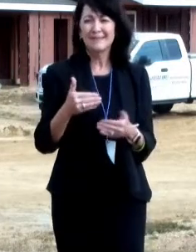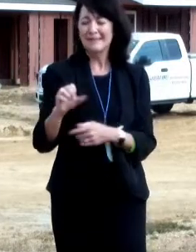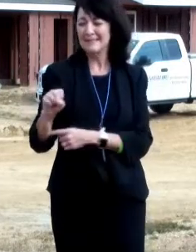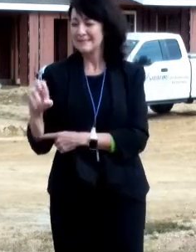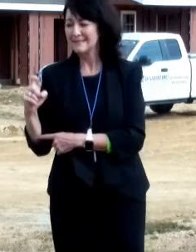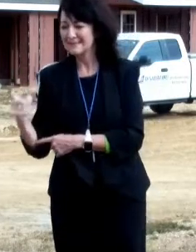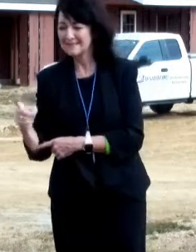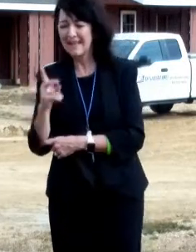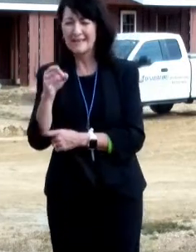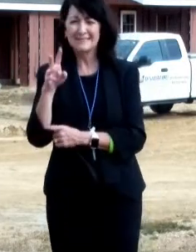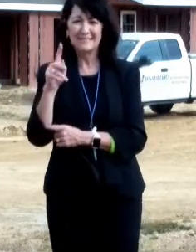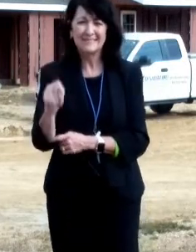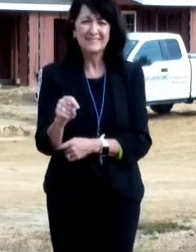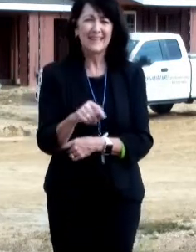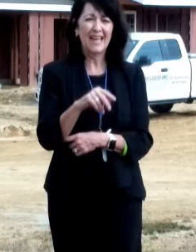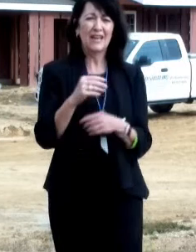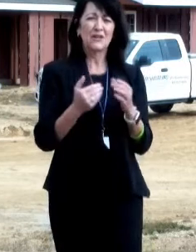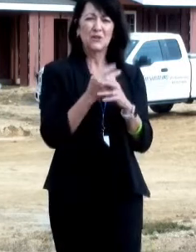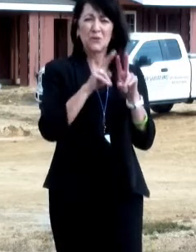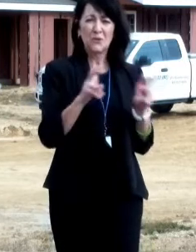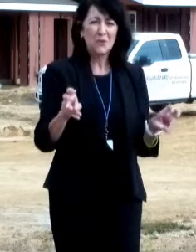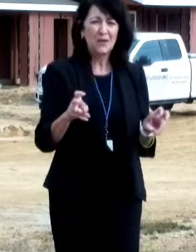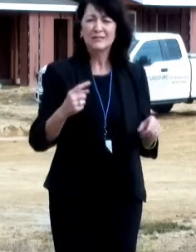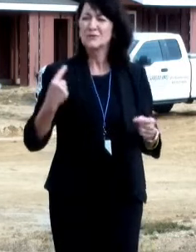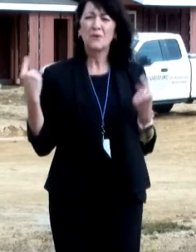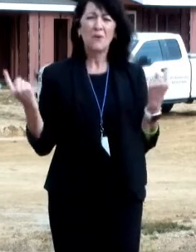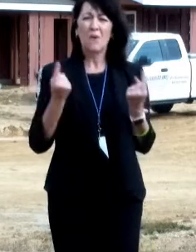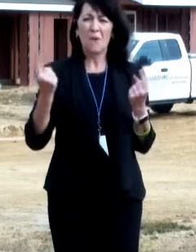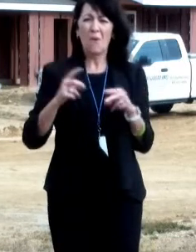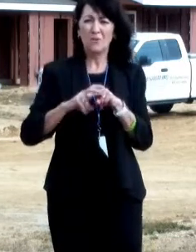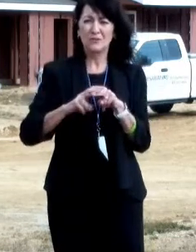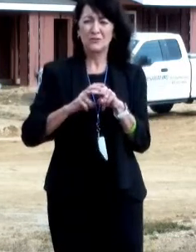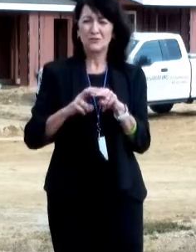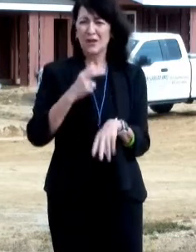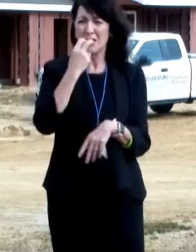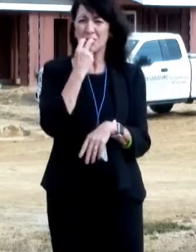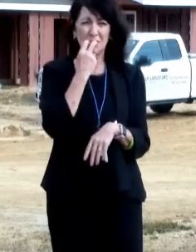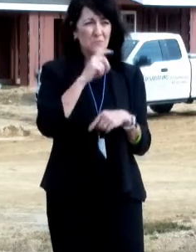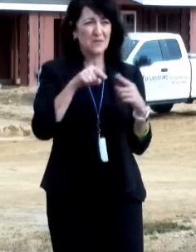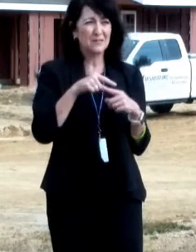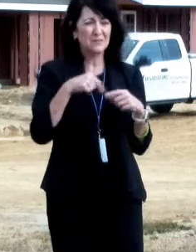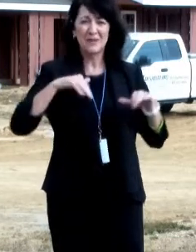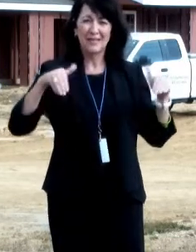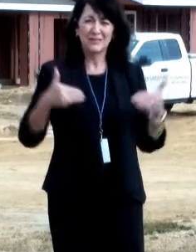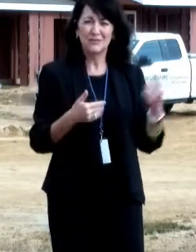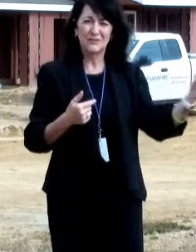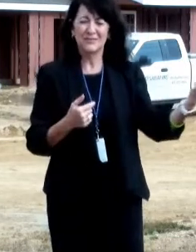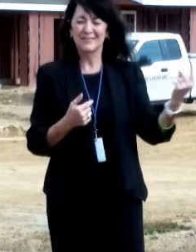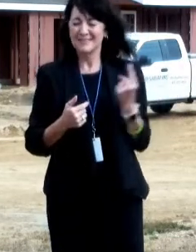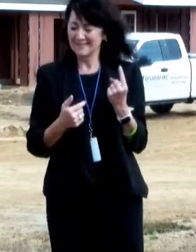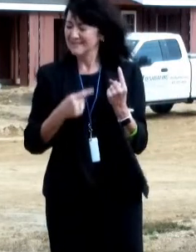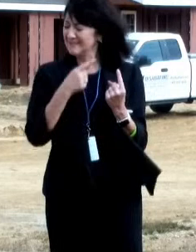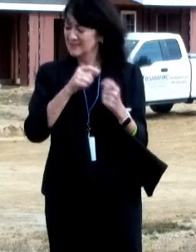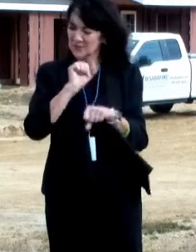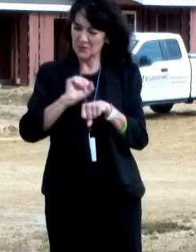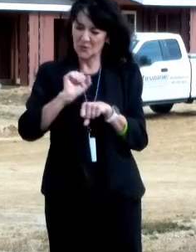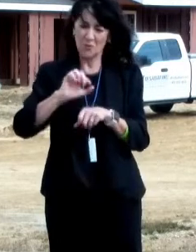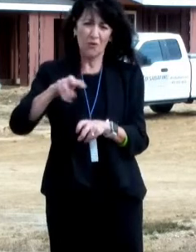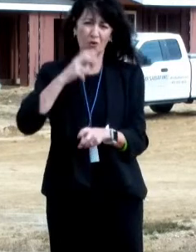I introduce him and the train whistles start blowing. I don't know how he does it, but this man works harder than anyone I know, and he's a